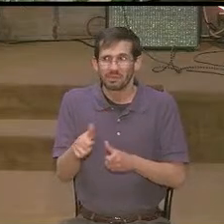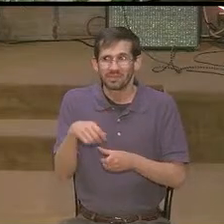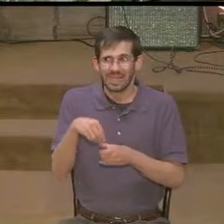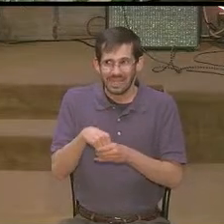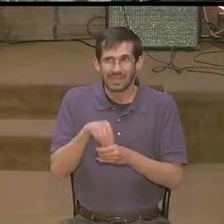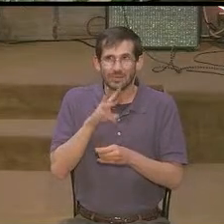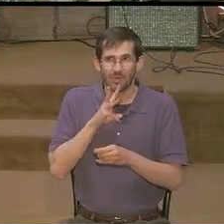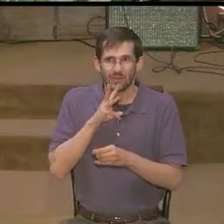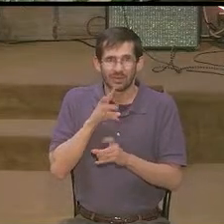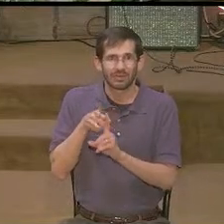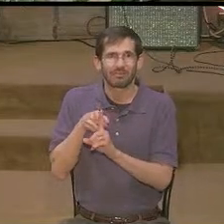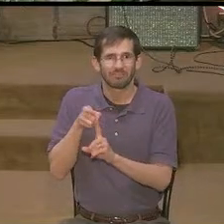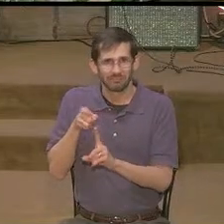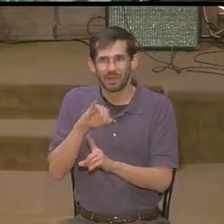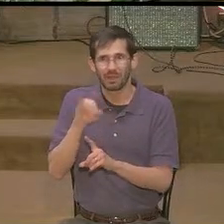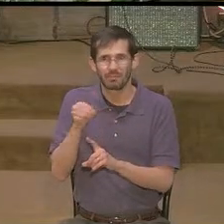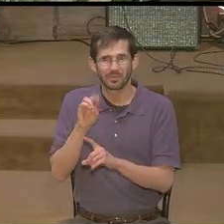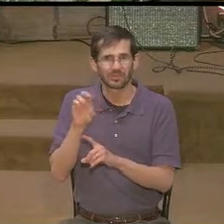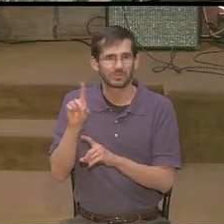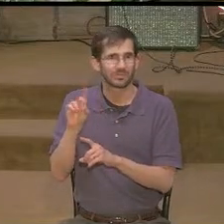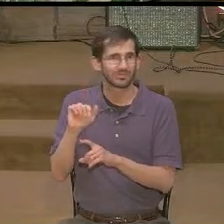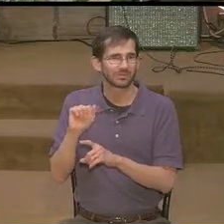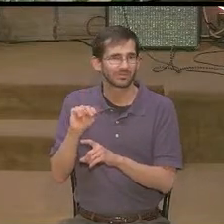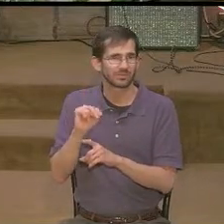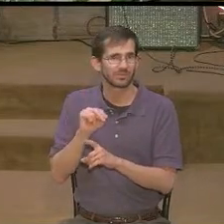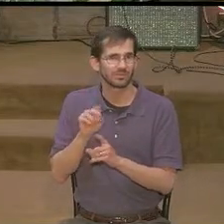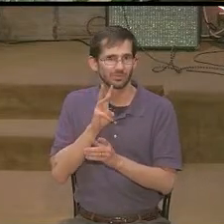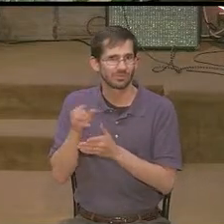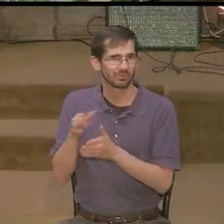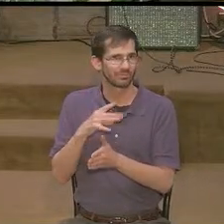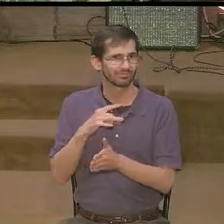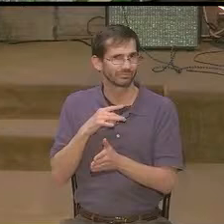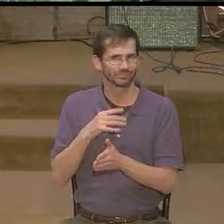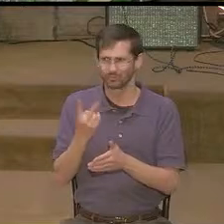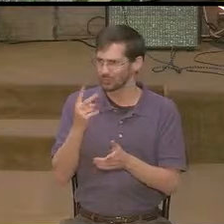water from the Jordan. Two people can clap your hands and say amen there.